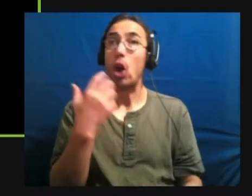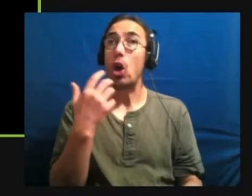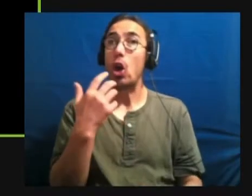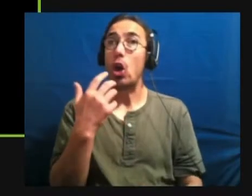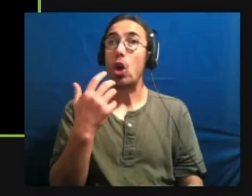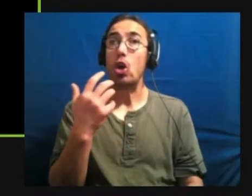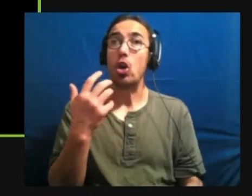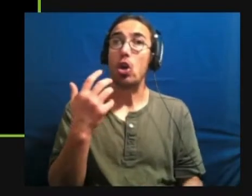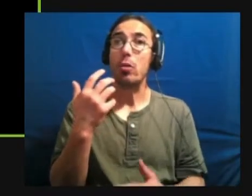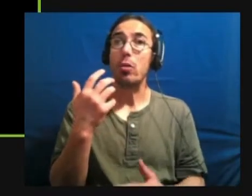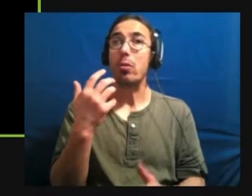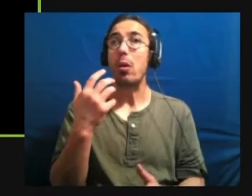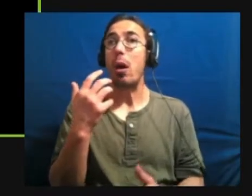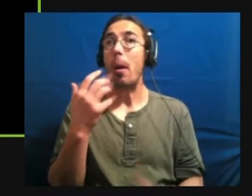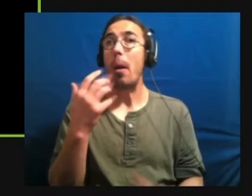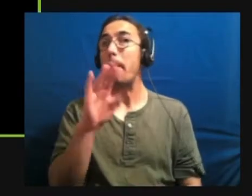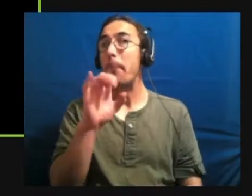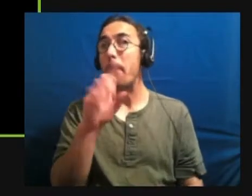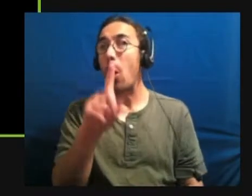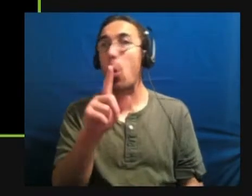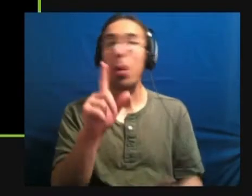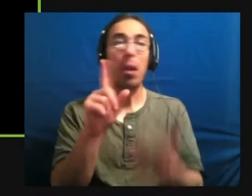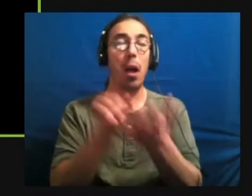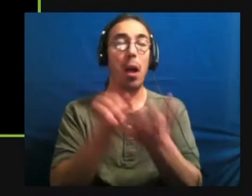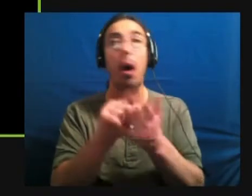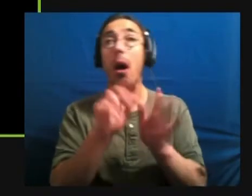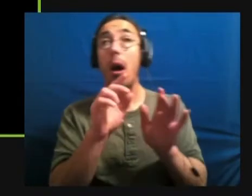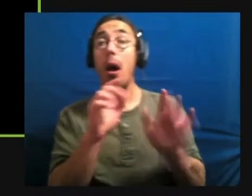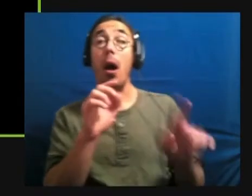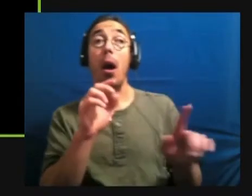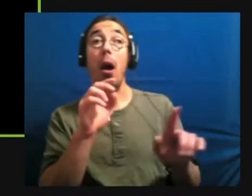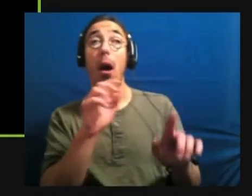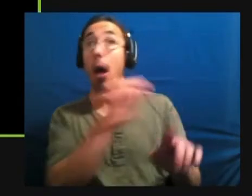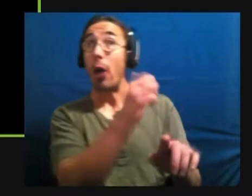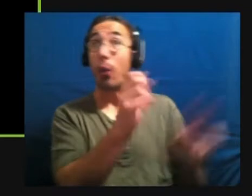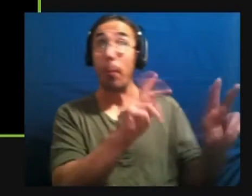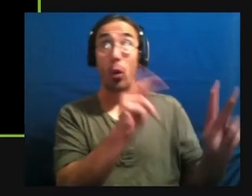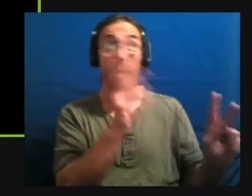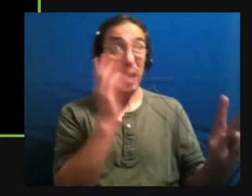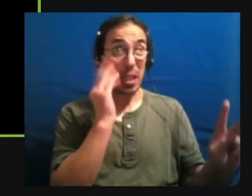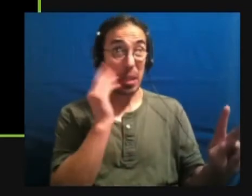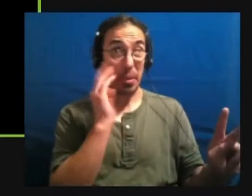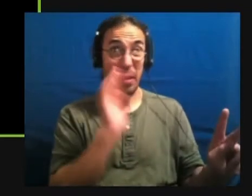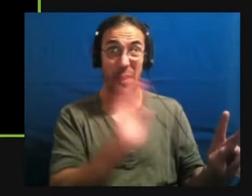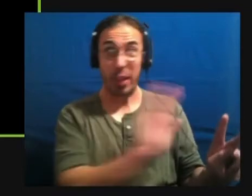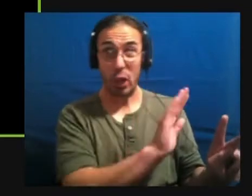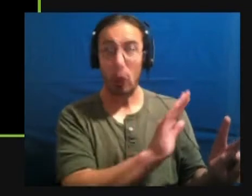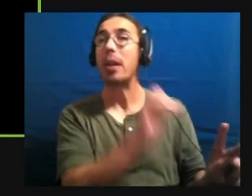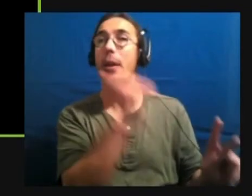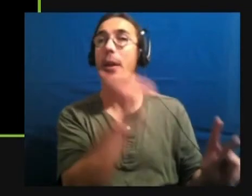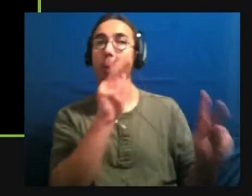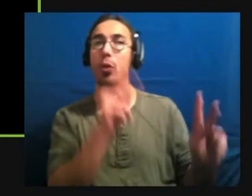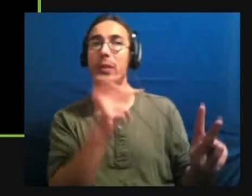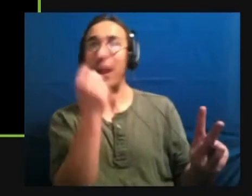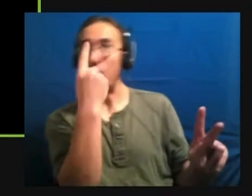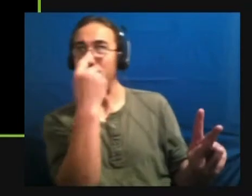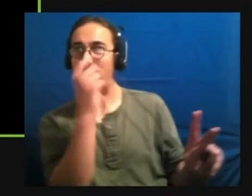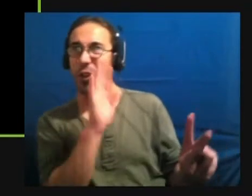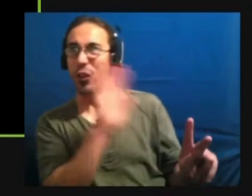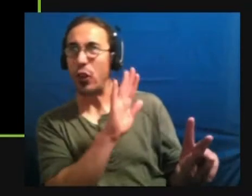Empathy is understanding or feeling what another person is experiencing within their frame of reference.